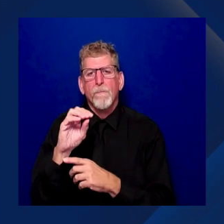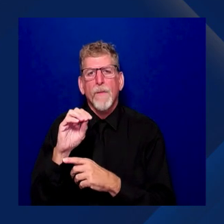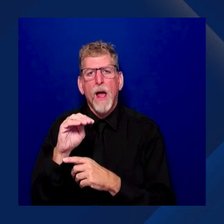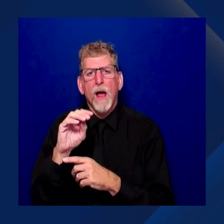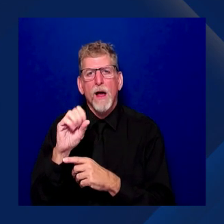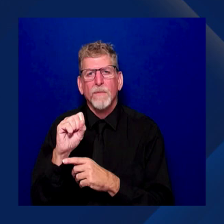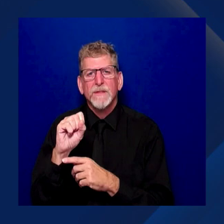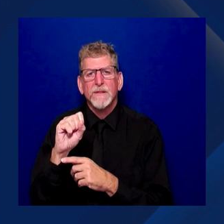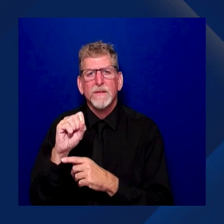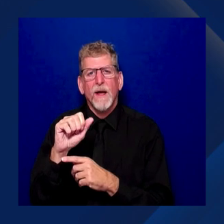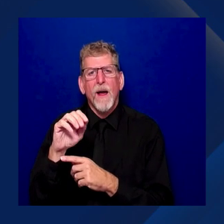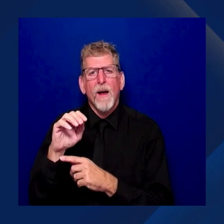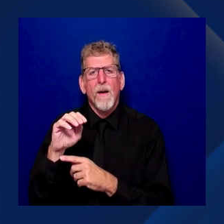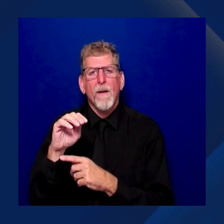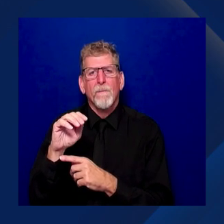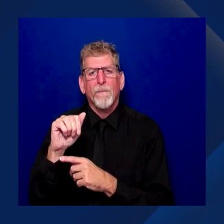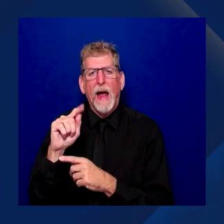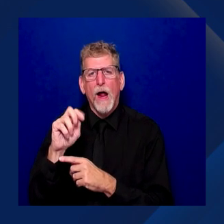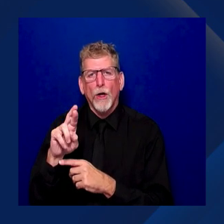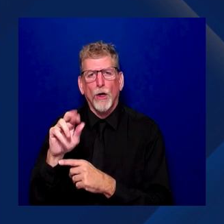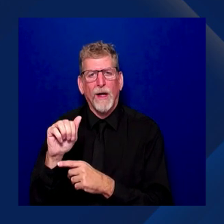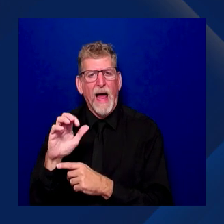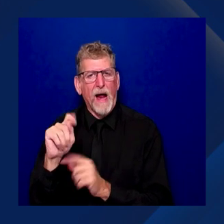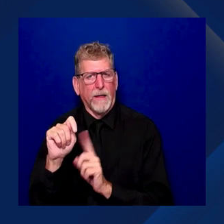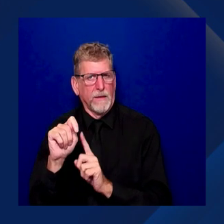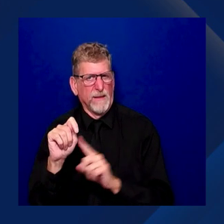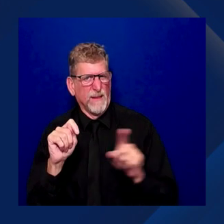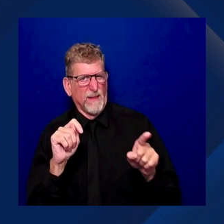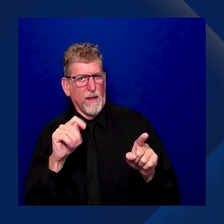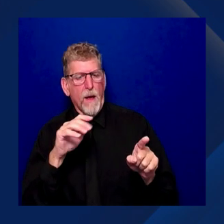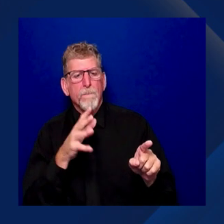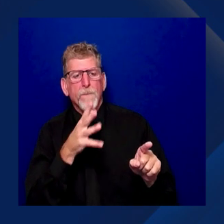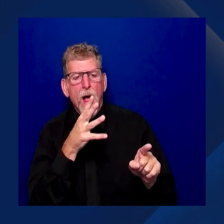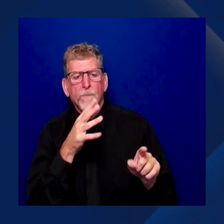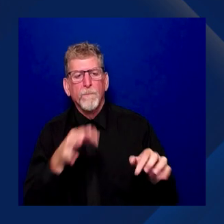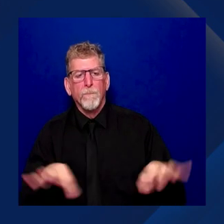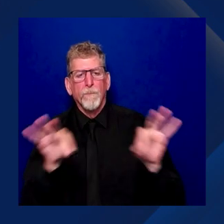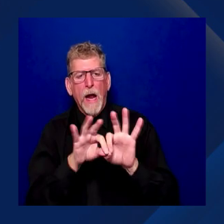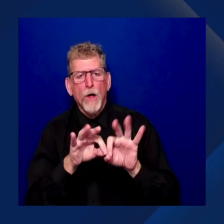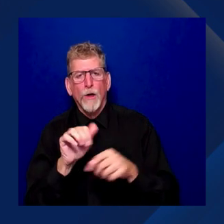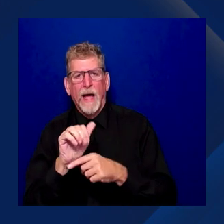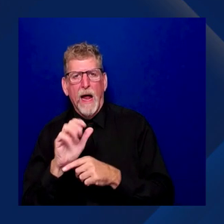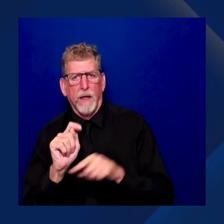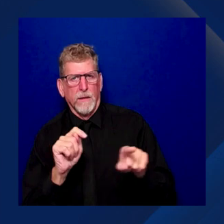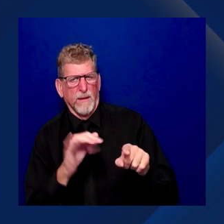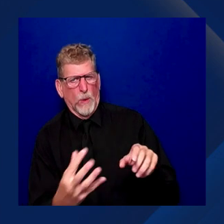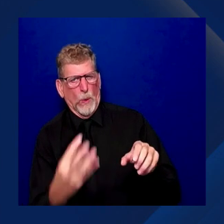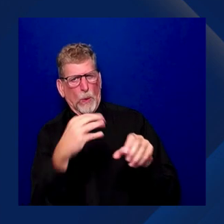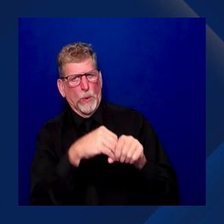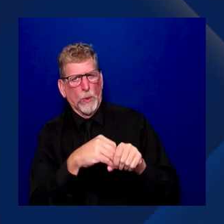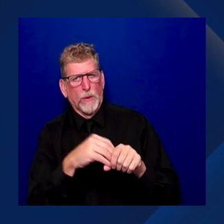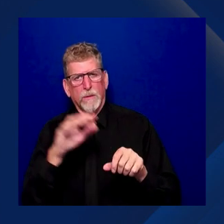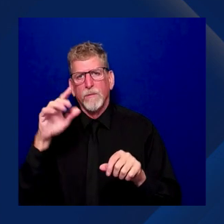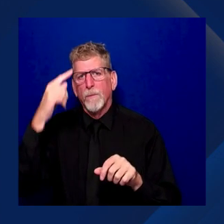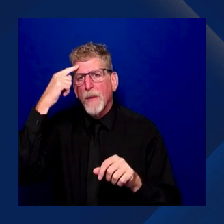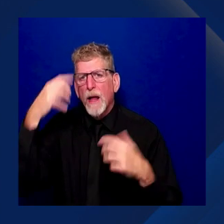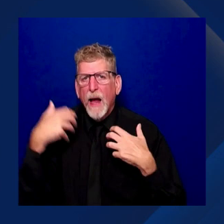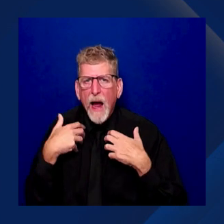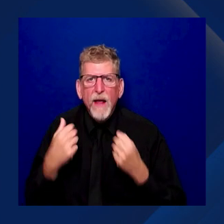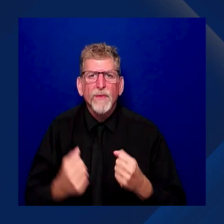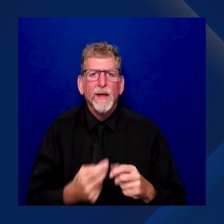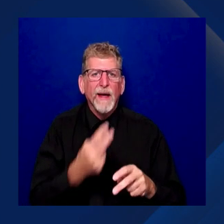mental and behavioral health workforce. Now, in Illinois, our most recently published maternal mortality and morbidity